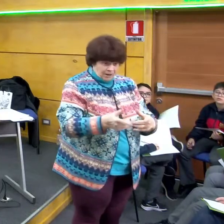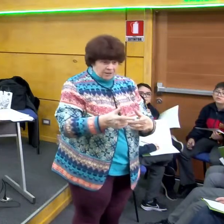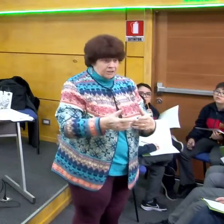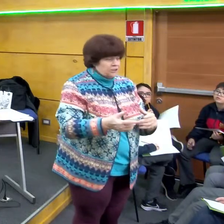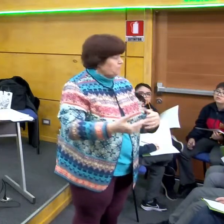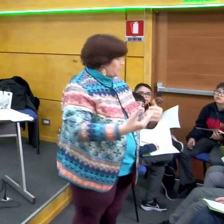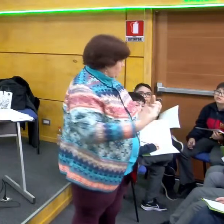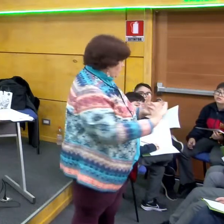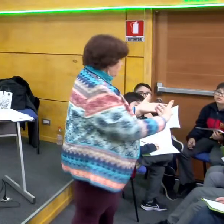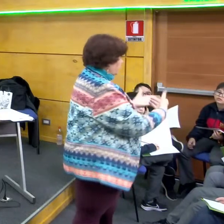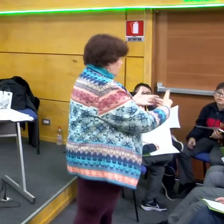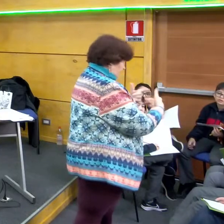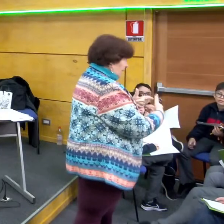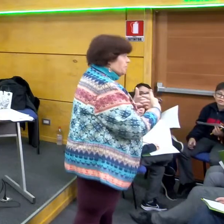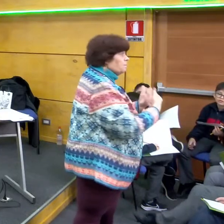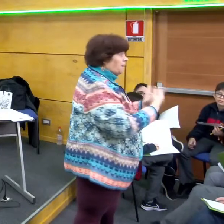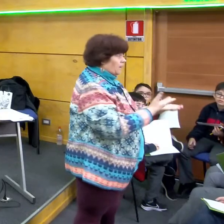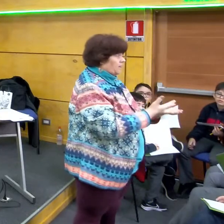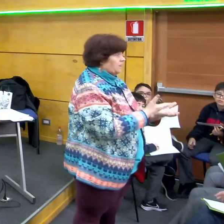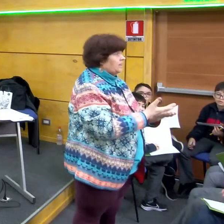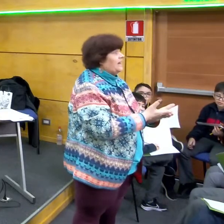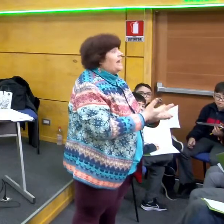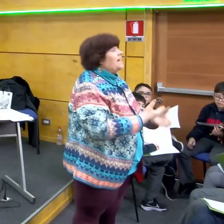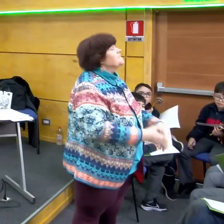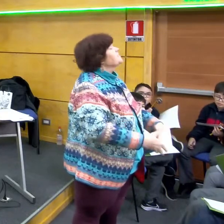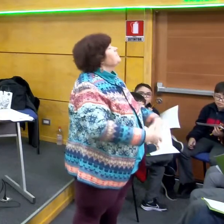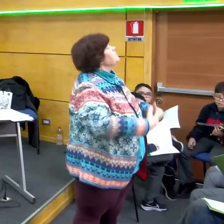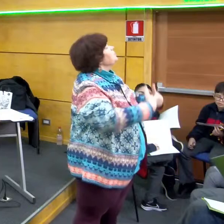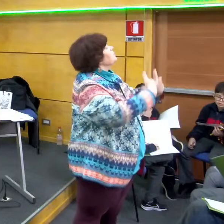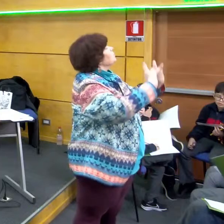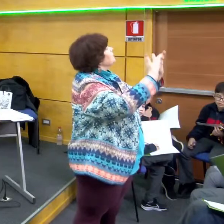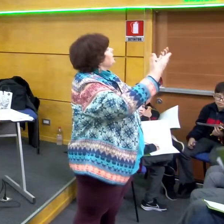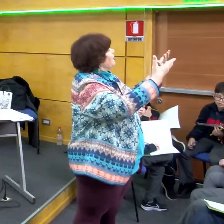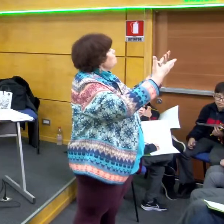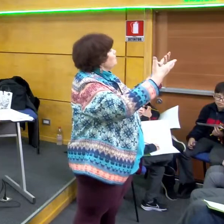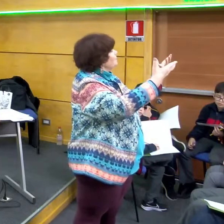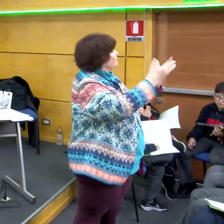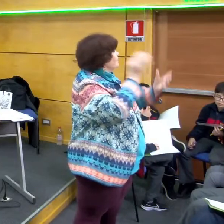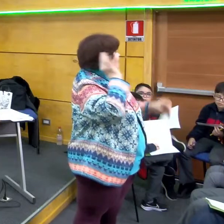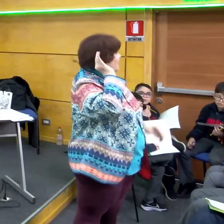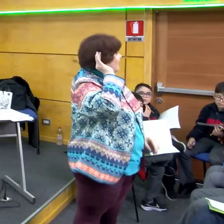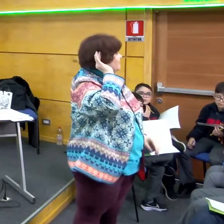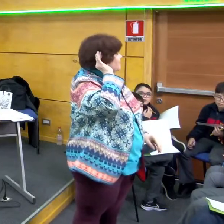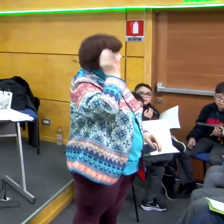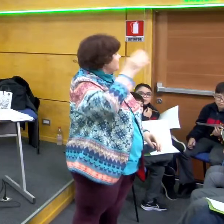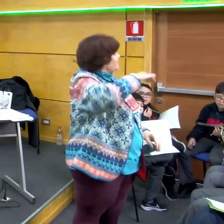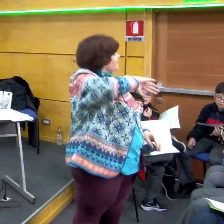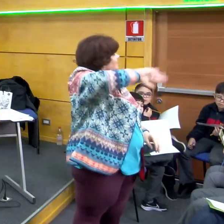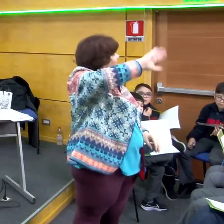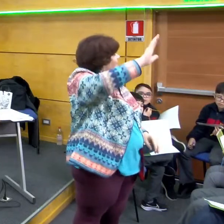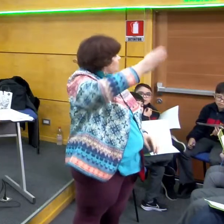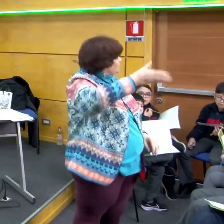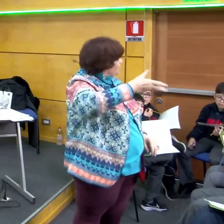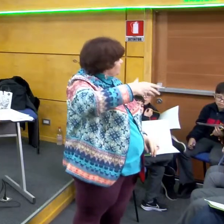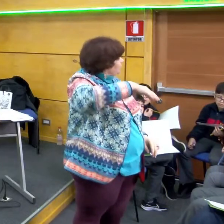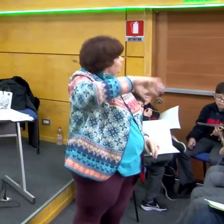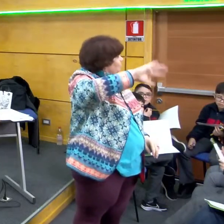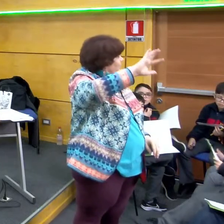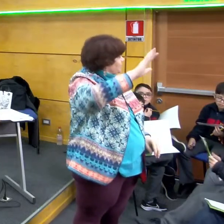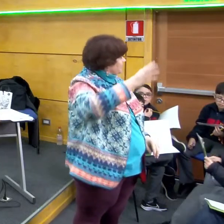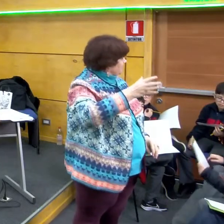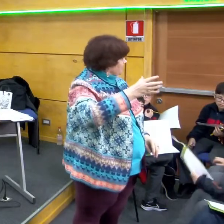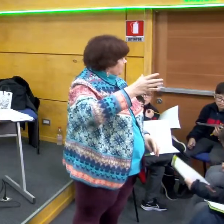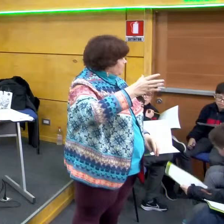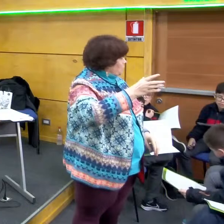The partner should be looking at their partner and see if they're looking up and listening to how they change their